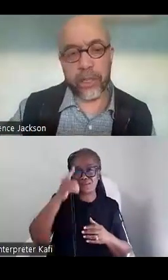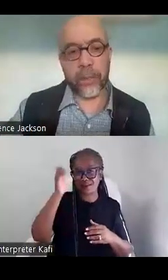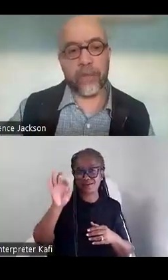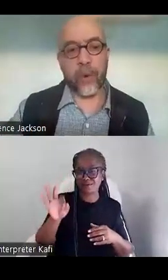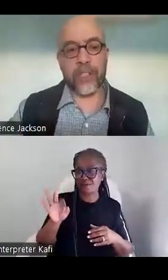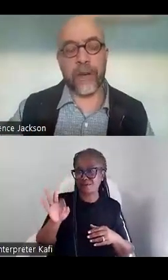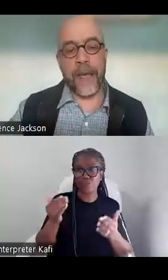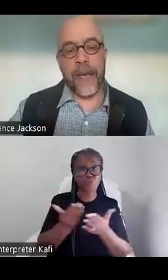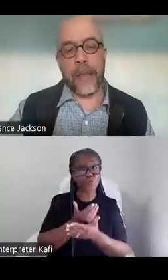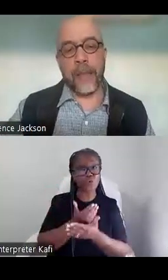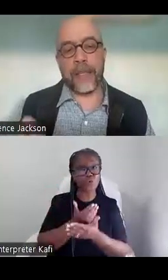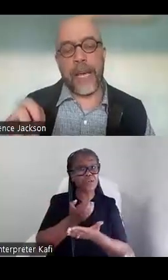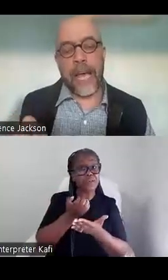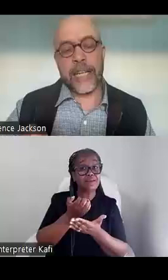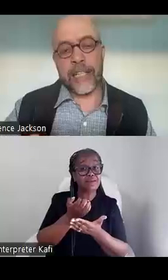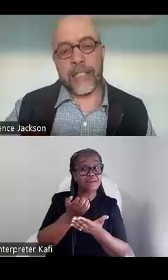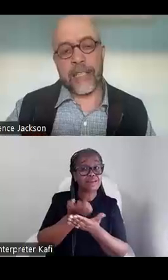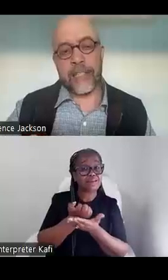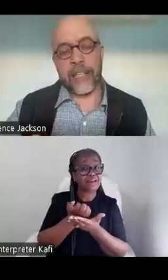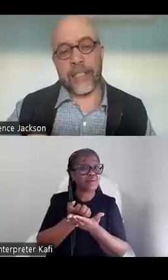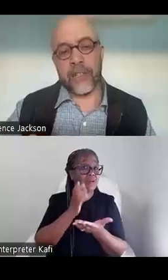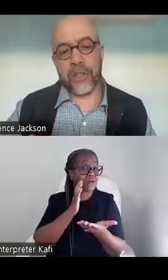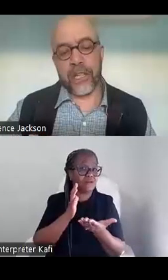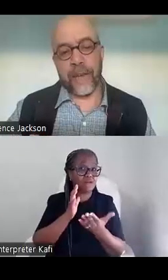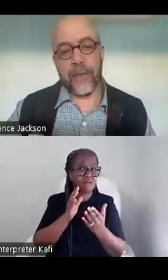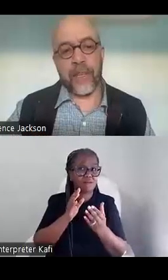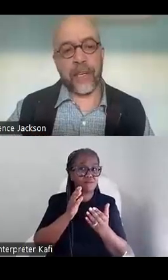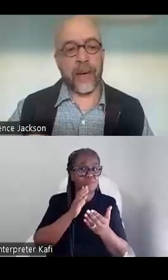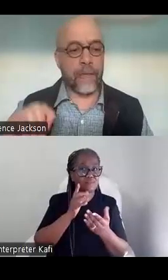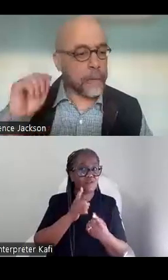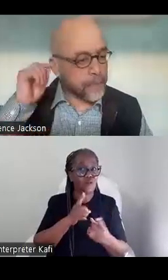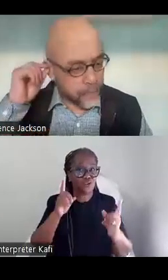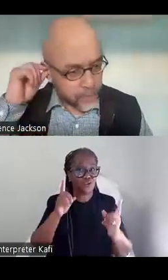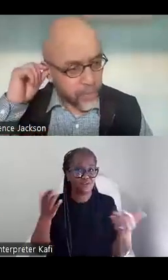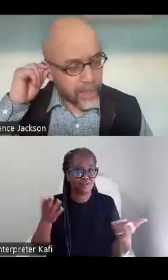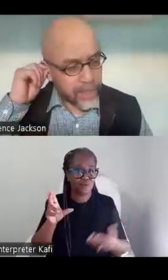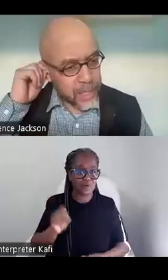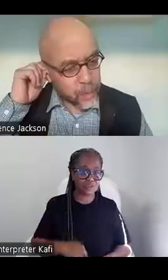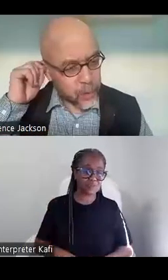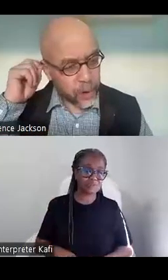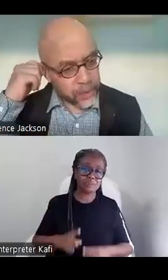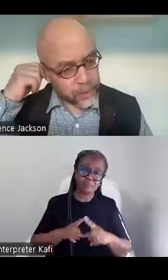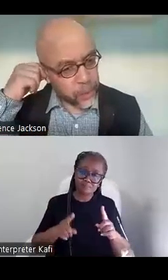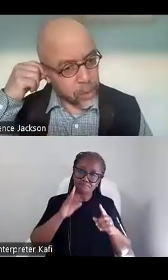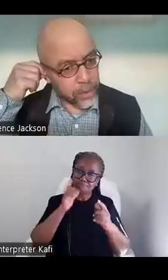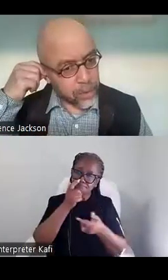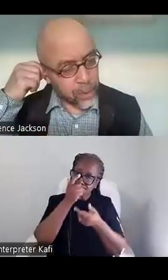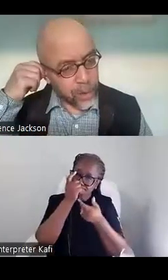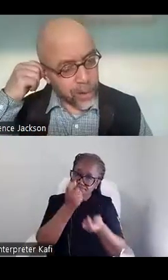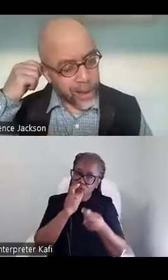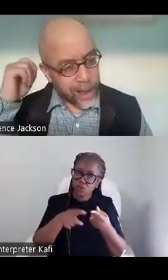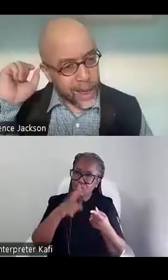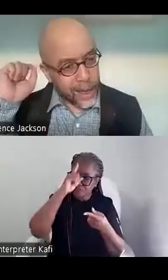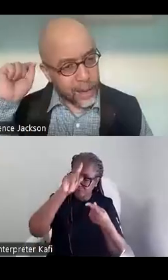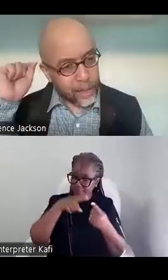national economic fortune. But it's interesting if you think of this person from